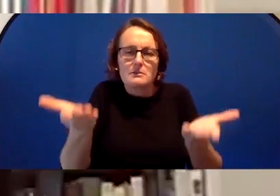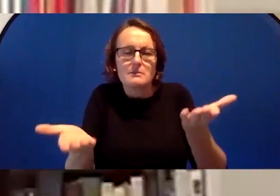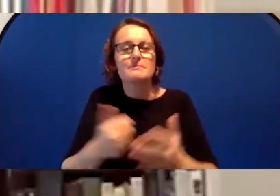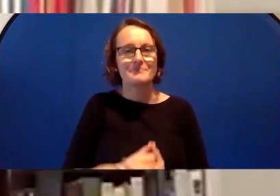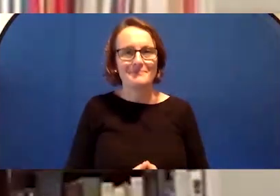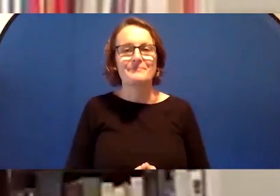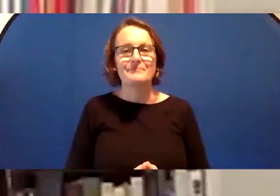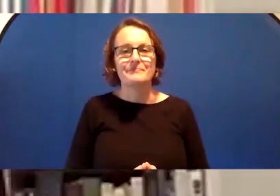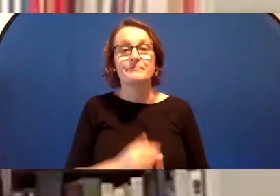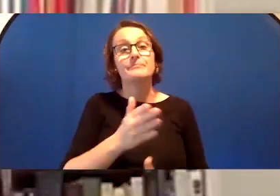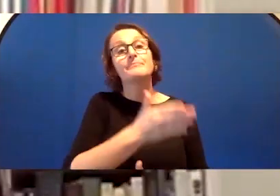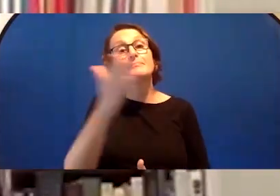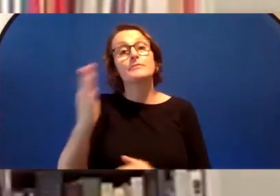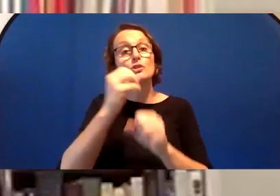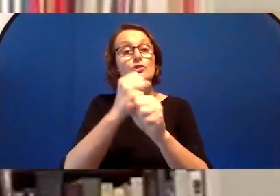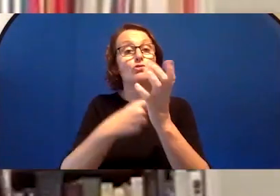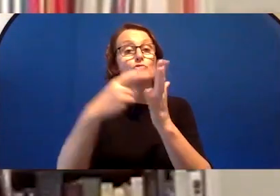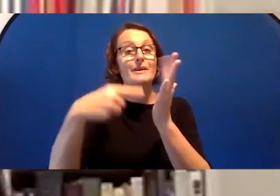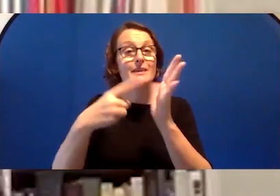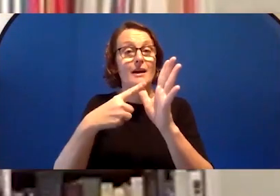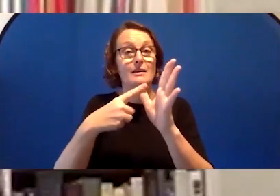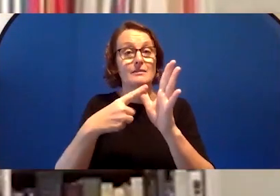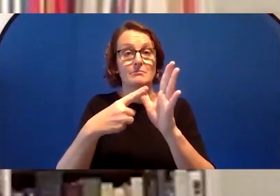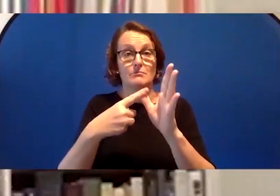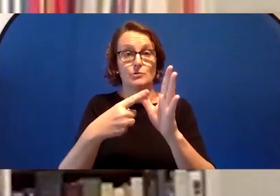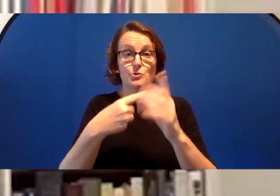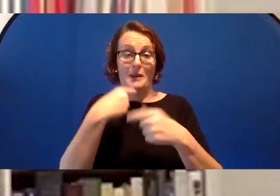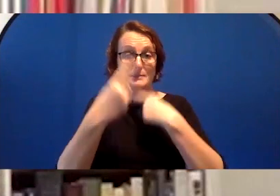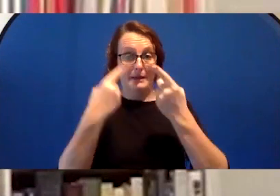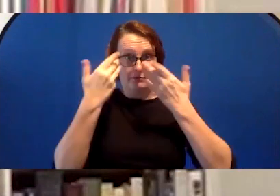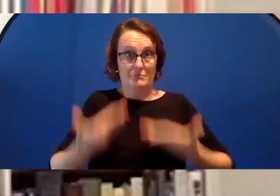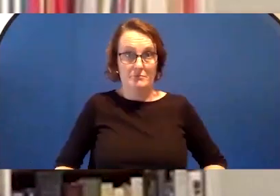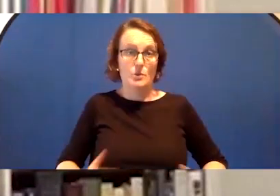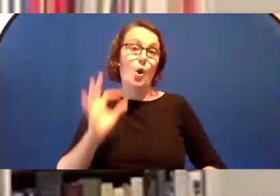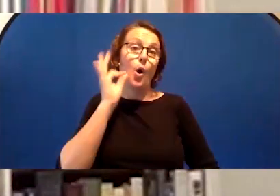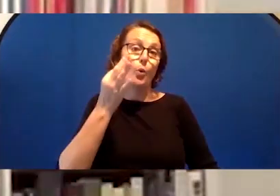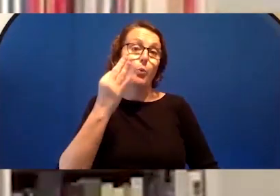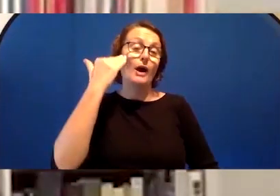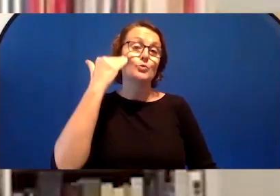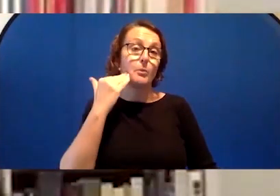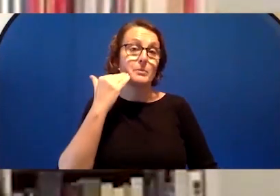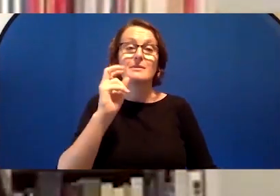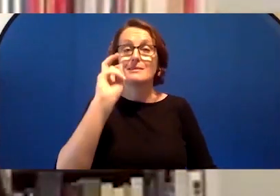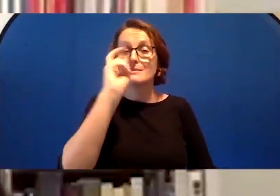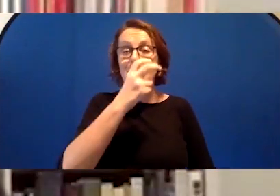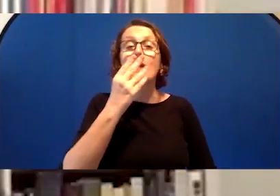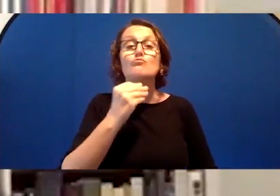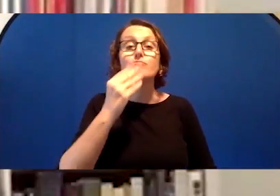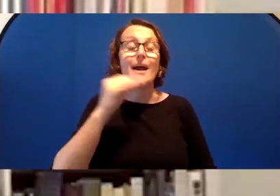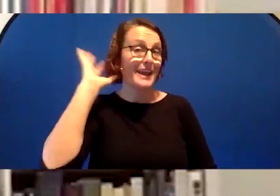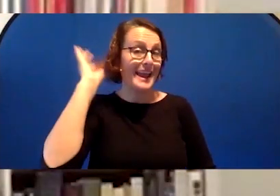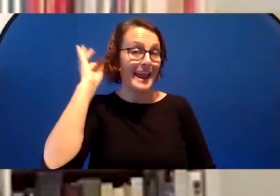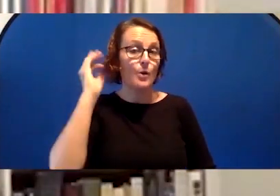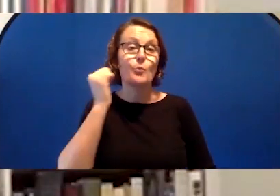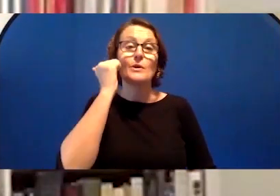Tracy. To describe myself, I'm a white woman with dark brown hair wearing a stripy sort of brown and black top. I'm sitting